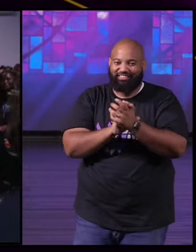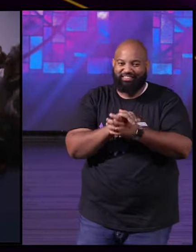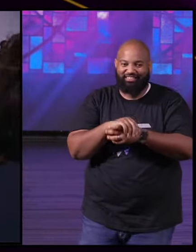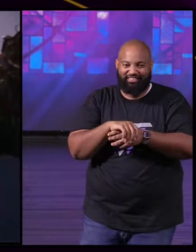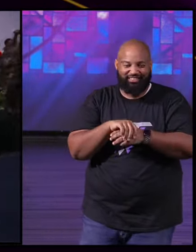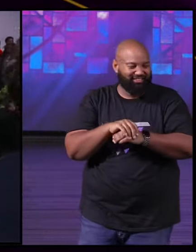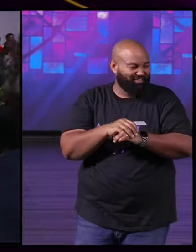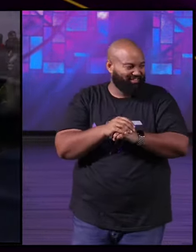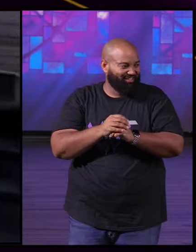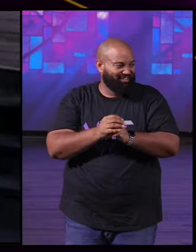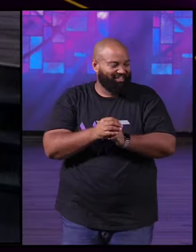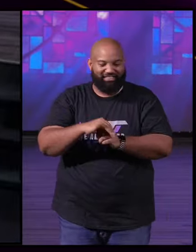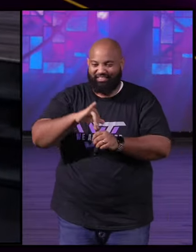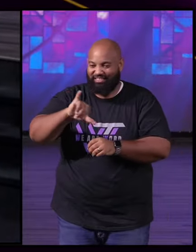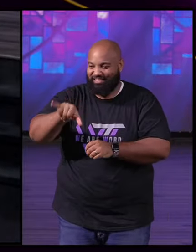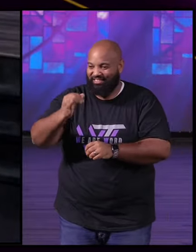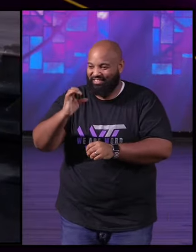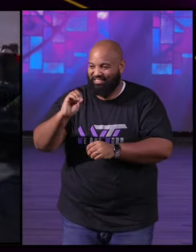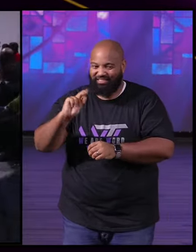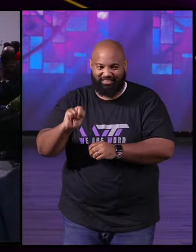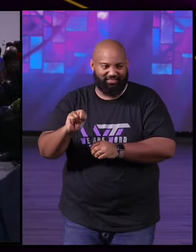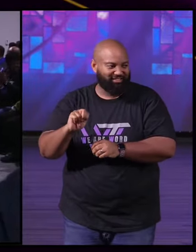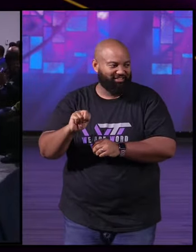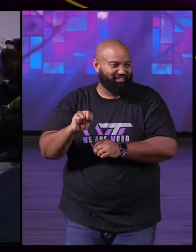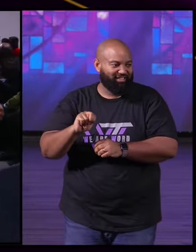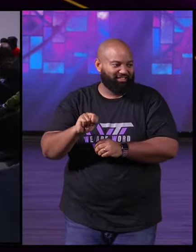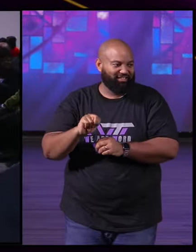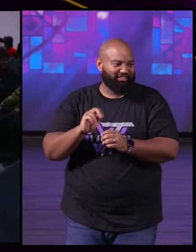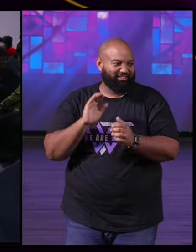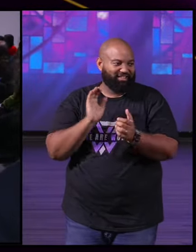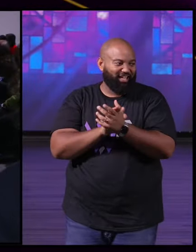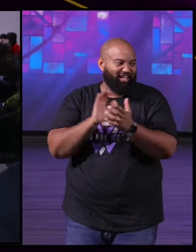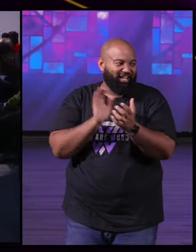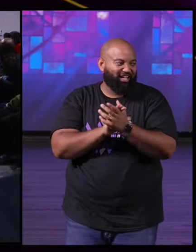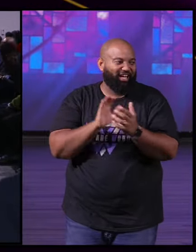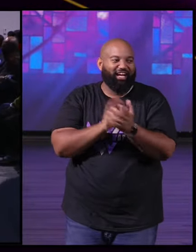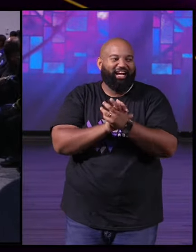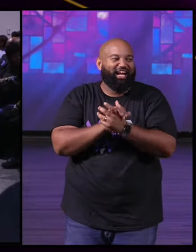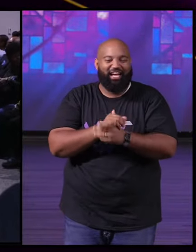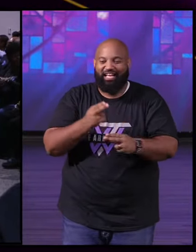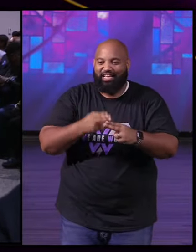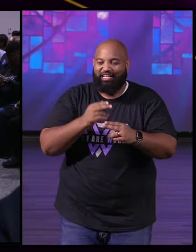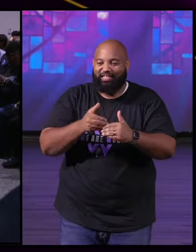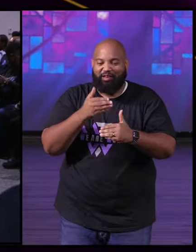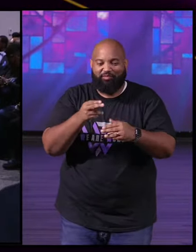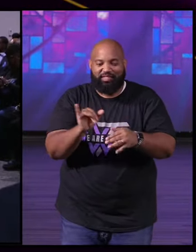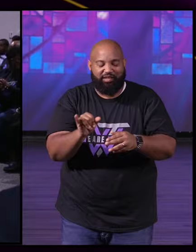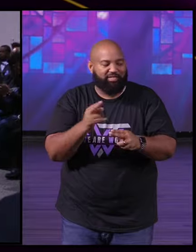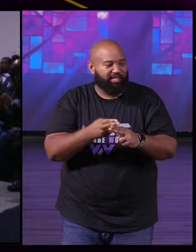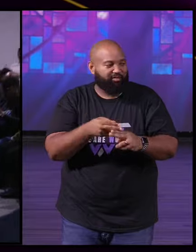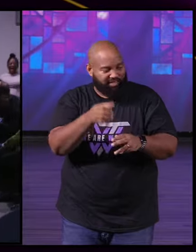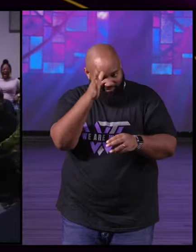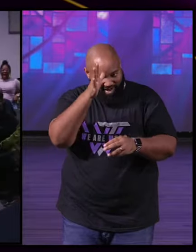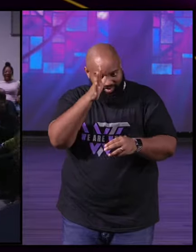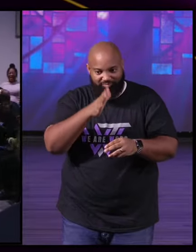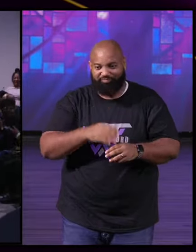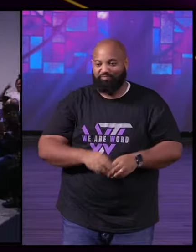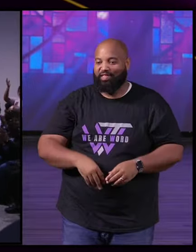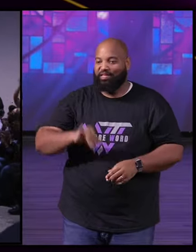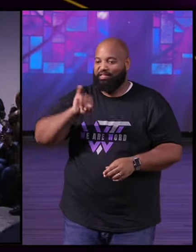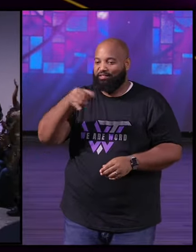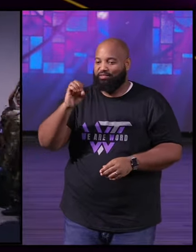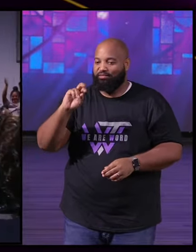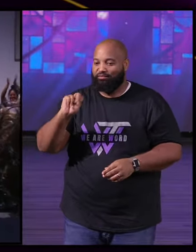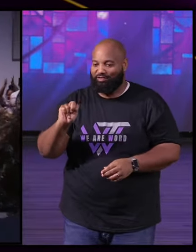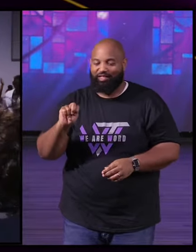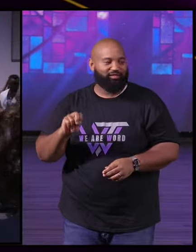name. Jonathan, come on, look at the camera. Named after your daddy. Come on here. Come on, it's a great decision. You want